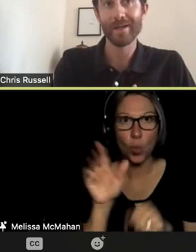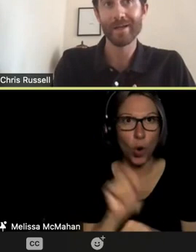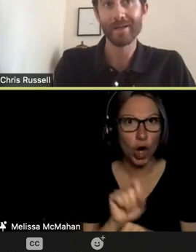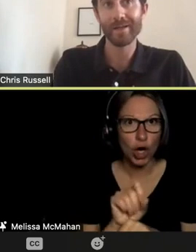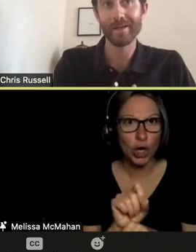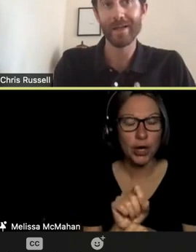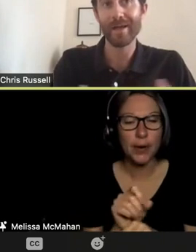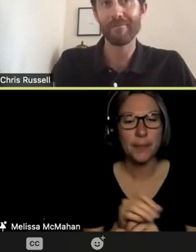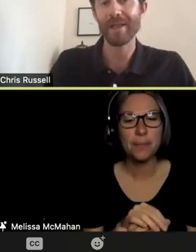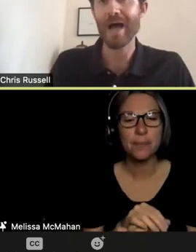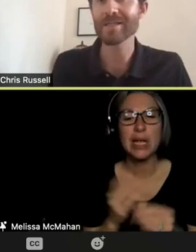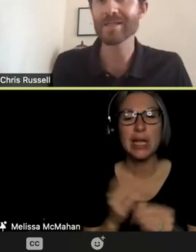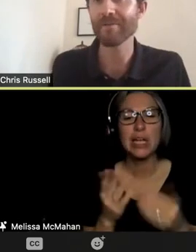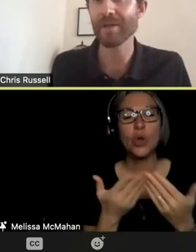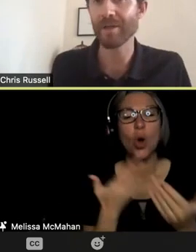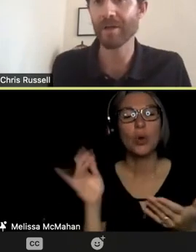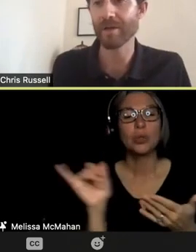a